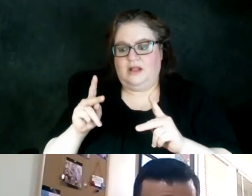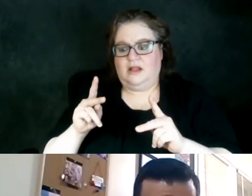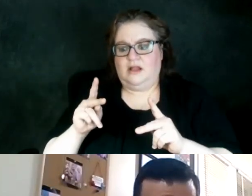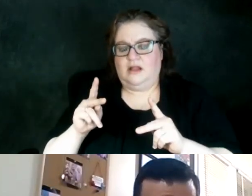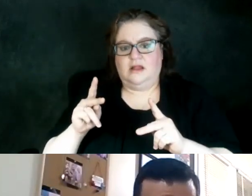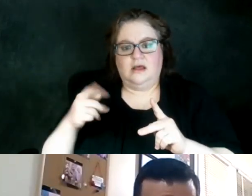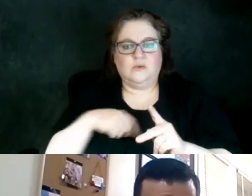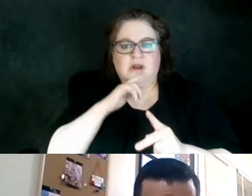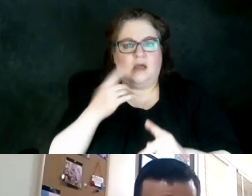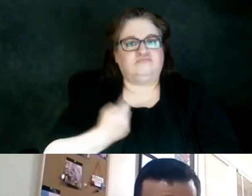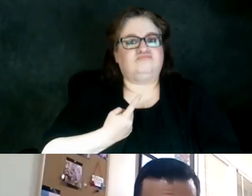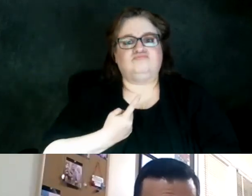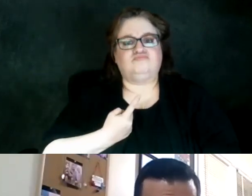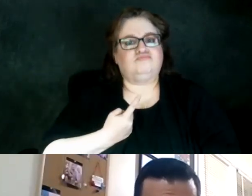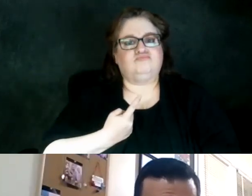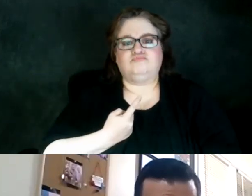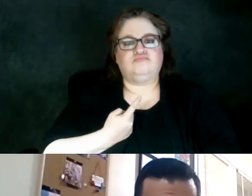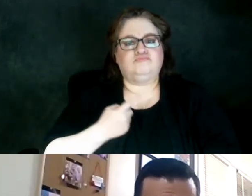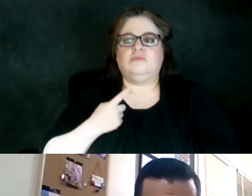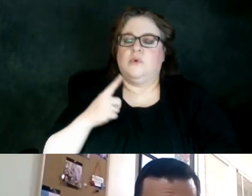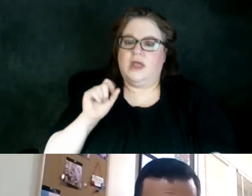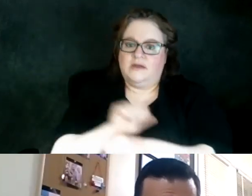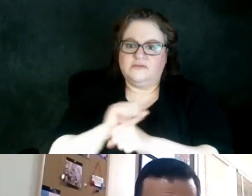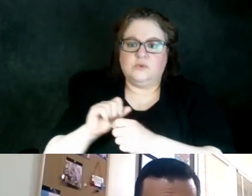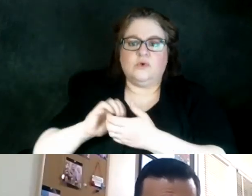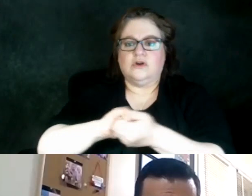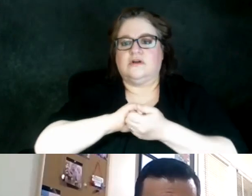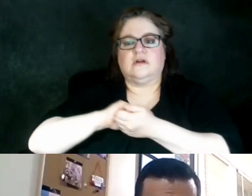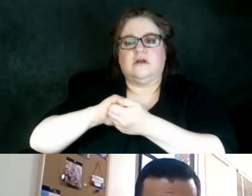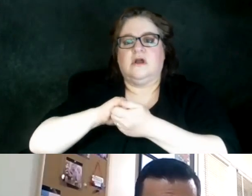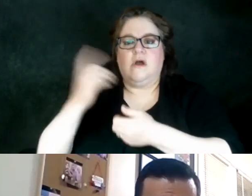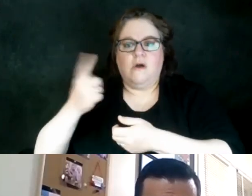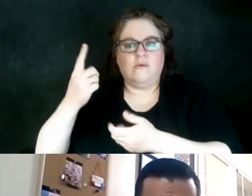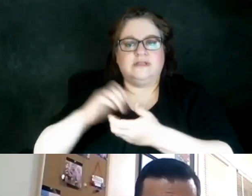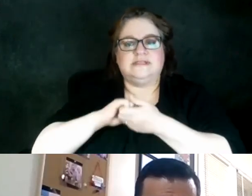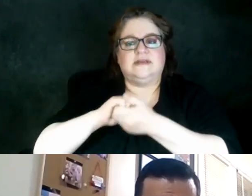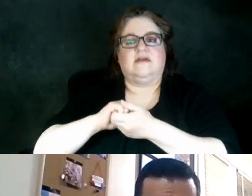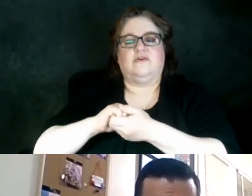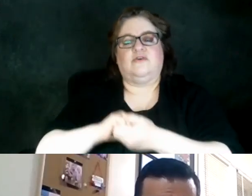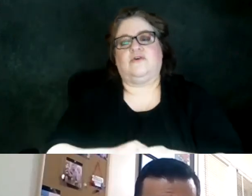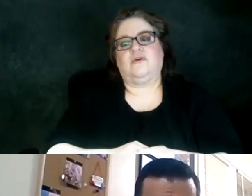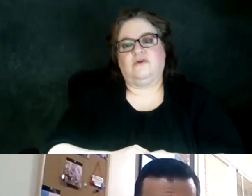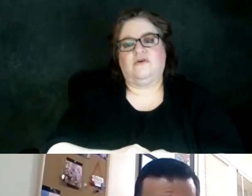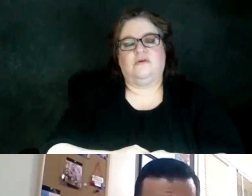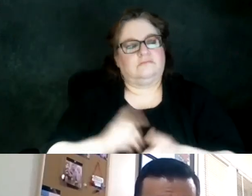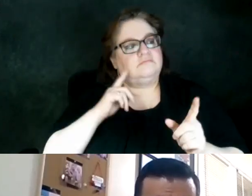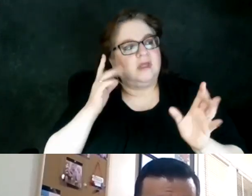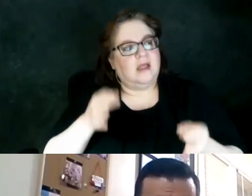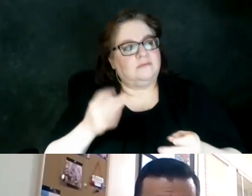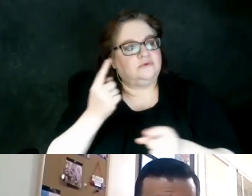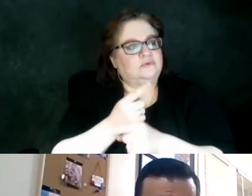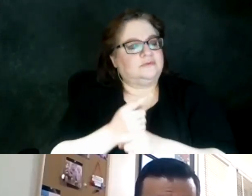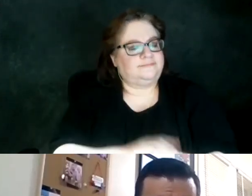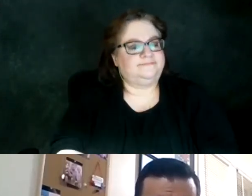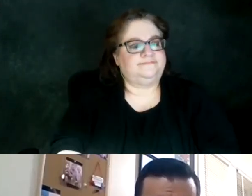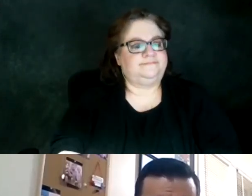are not alone. We have to work together, always together. So we can do it.